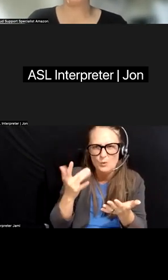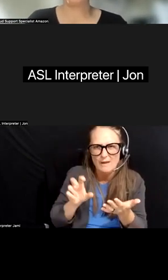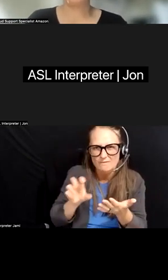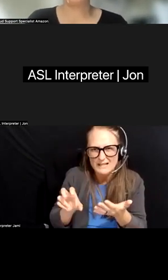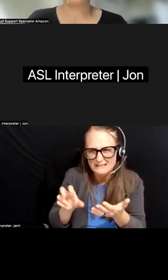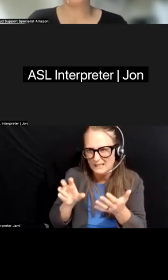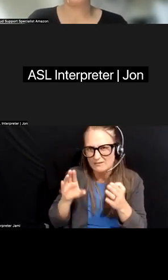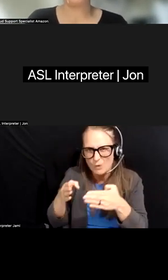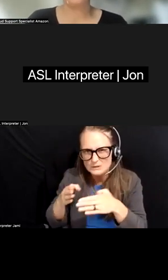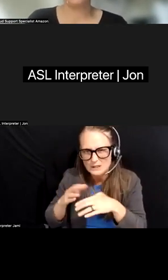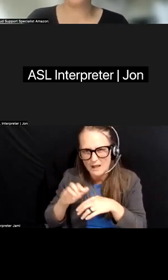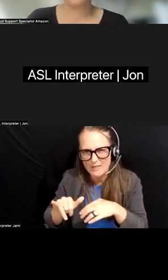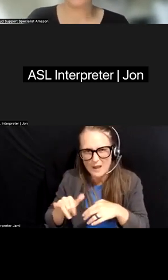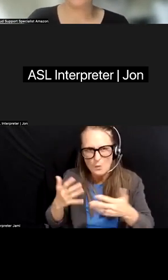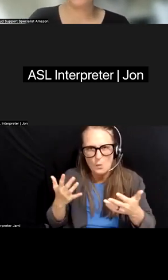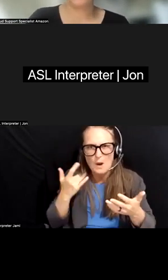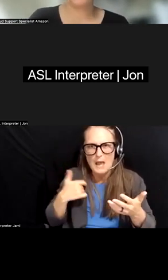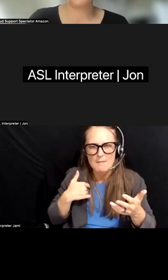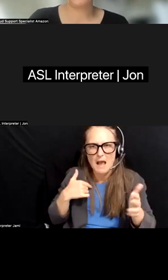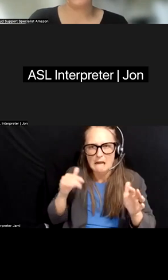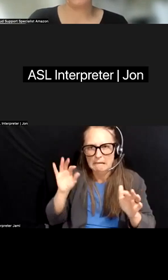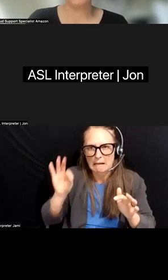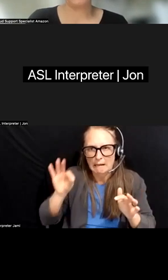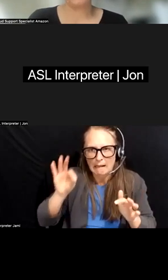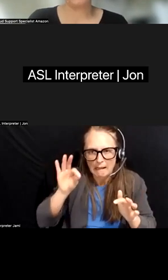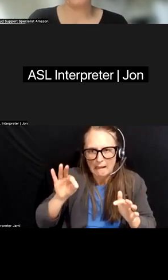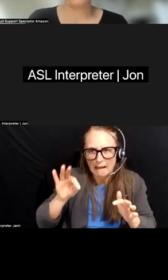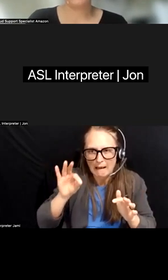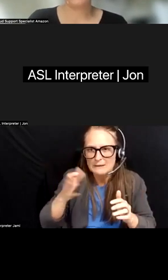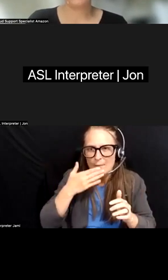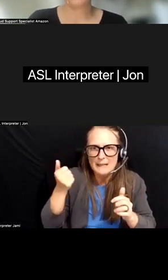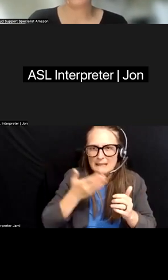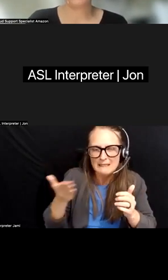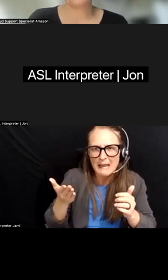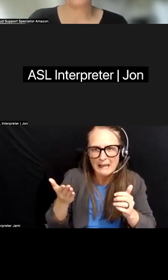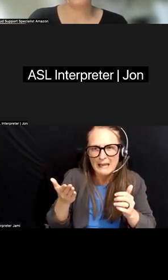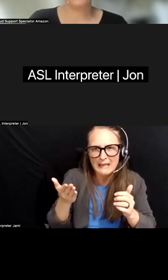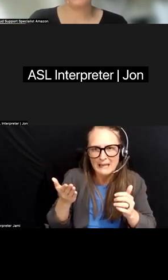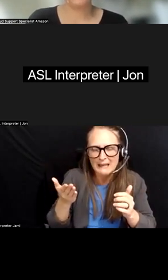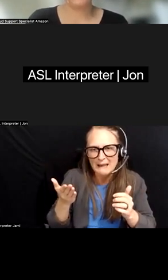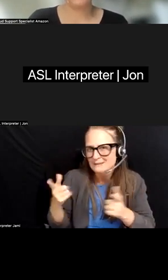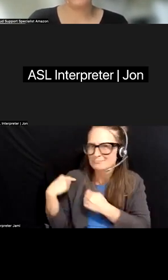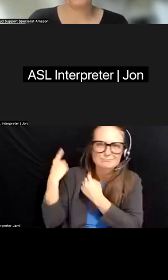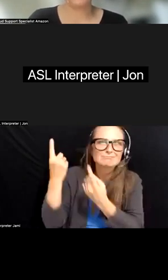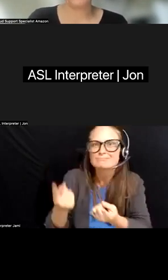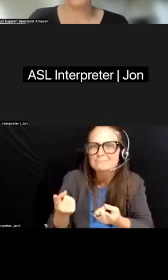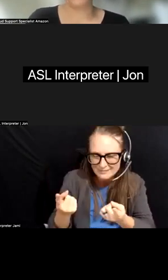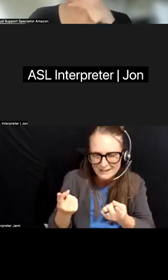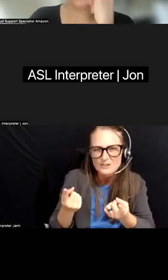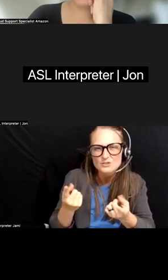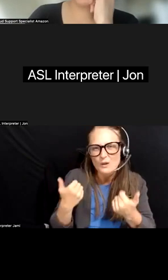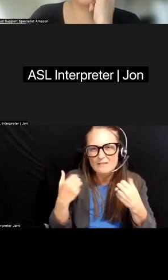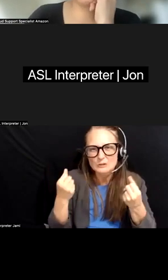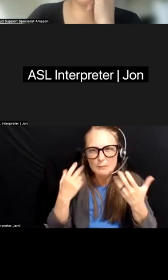I'm preaching it like it's, it's the best thing since sliced bread, right? It just has so many features that the